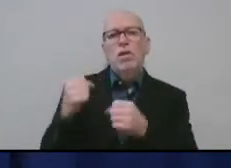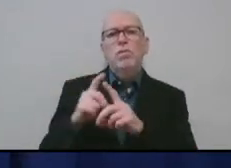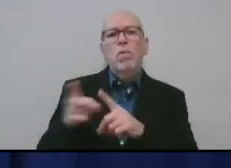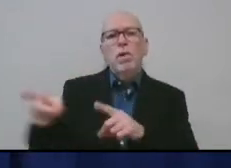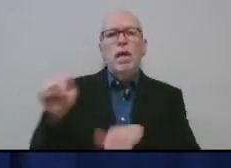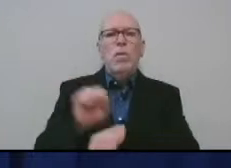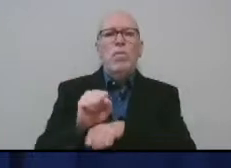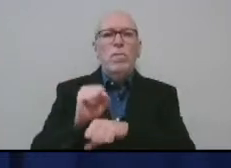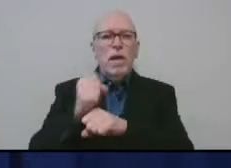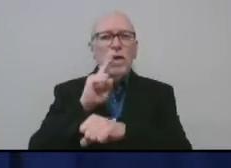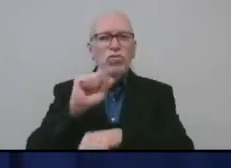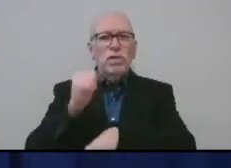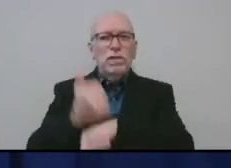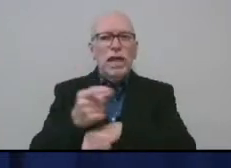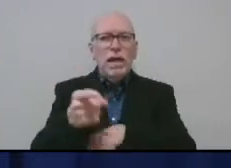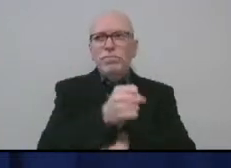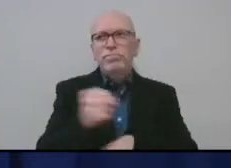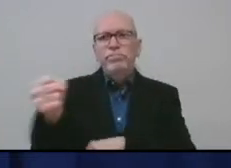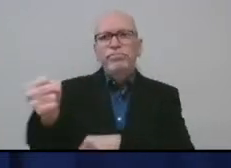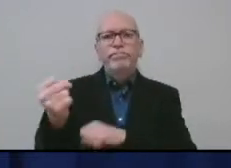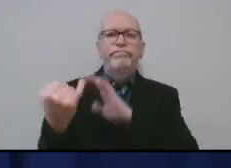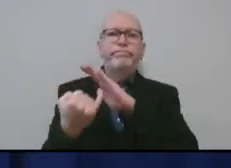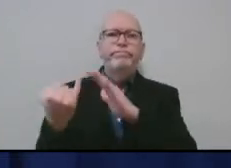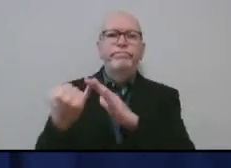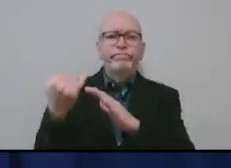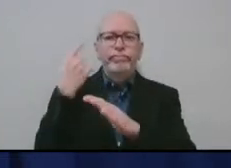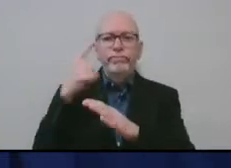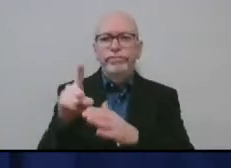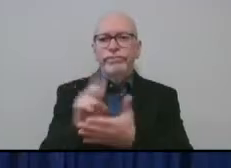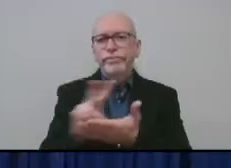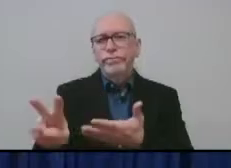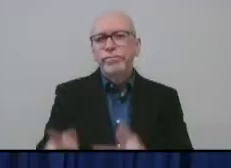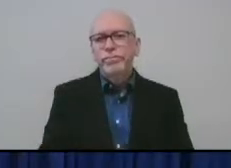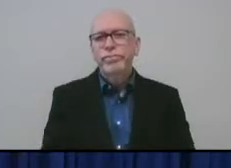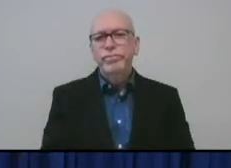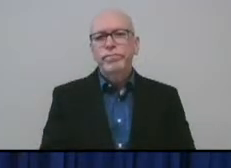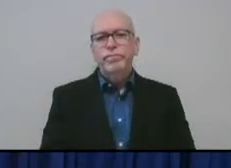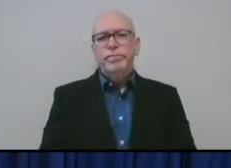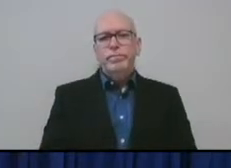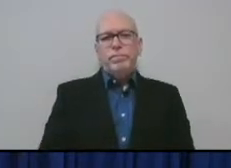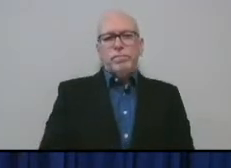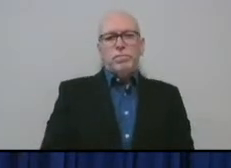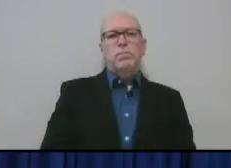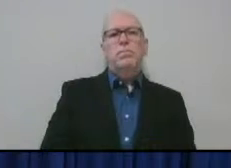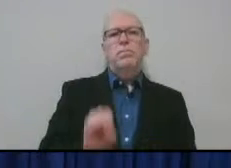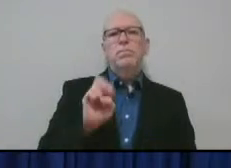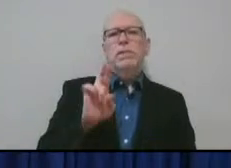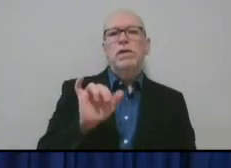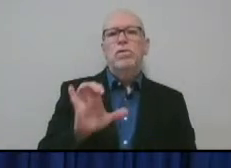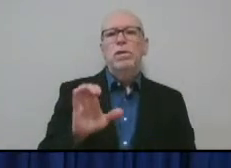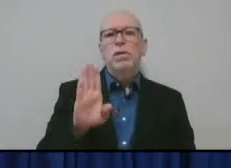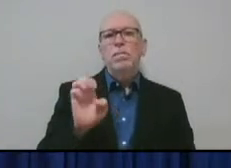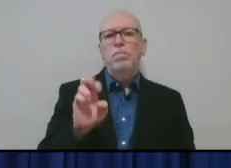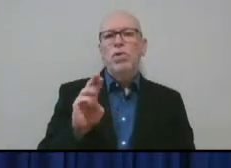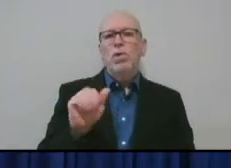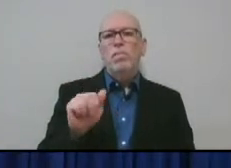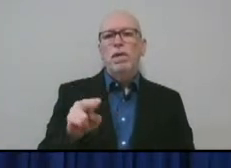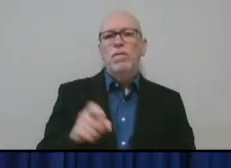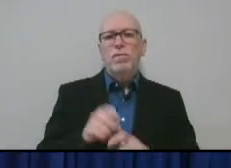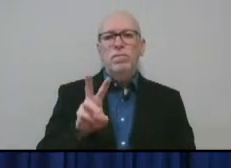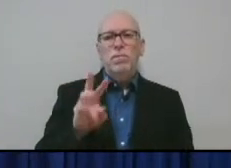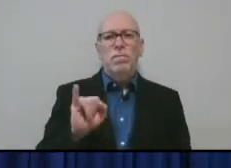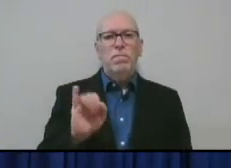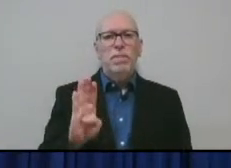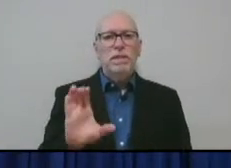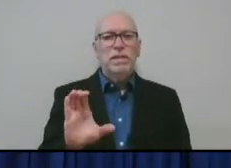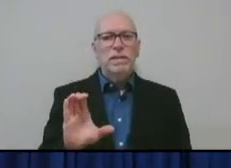set up a place where those individuals can quarantine. Eric Berman, WIBC.